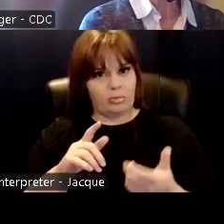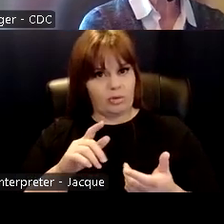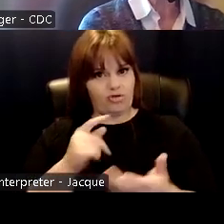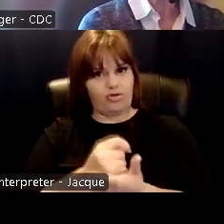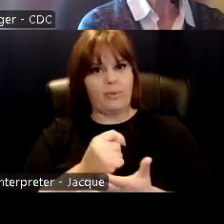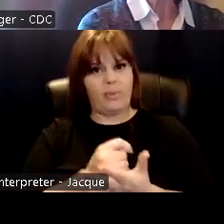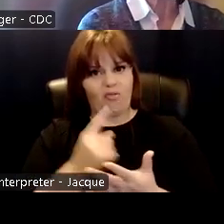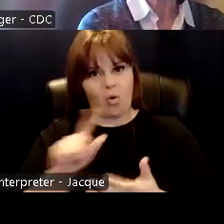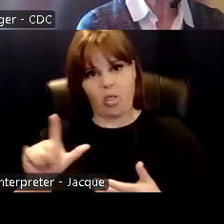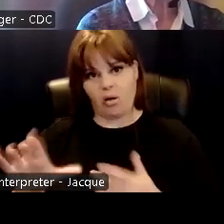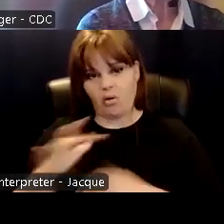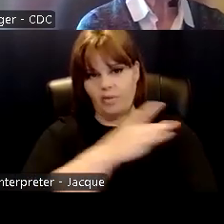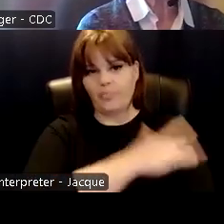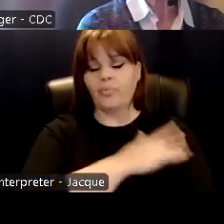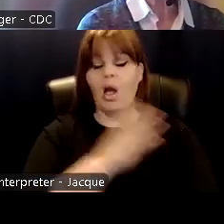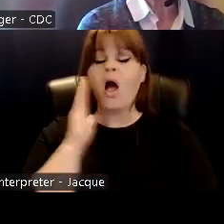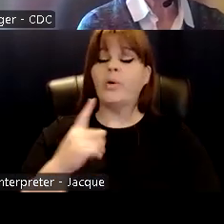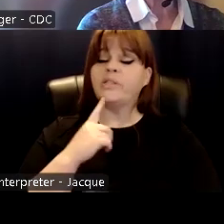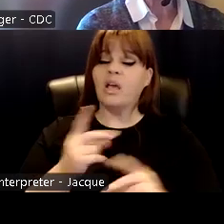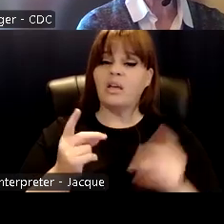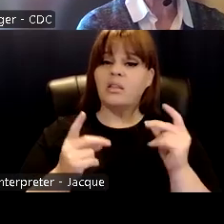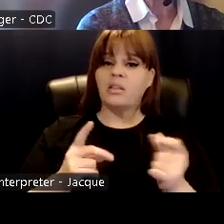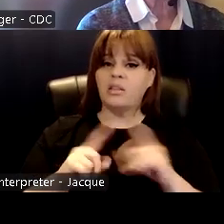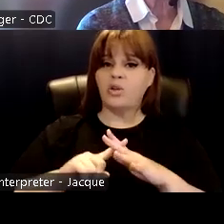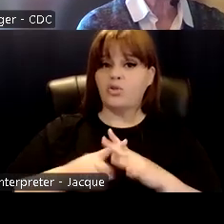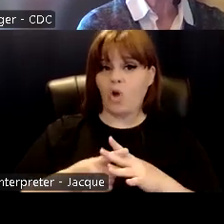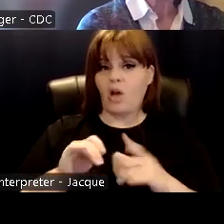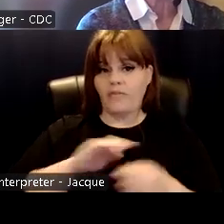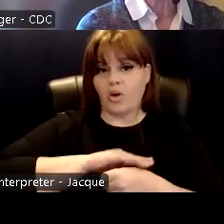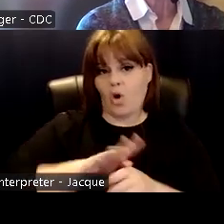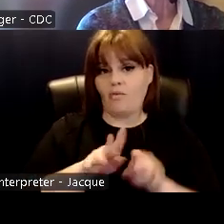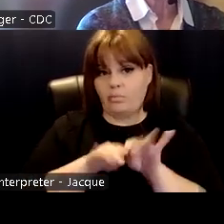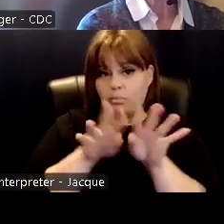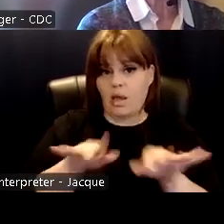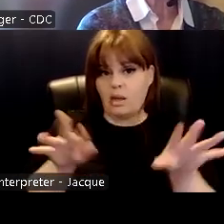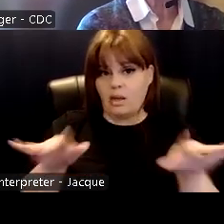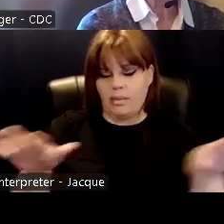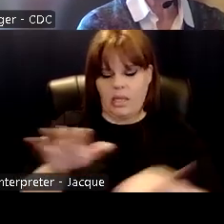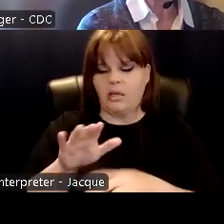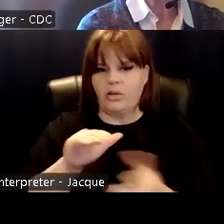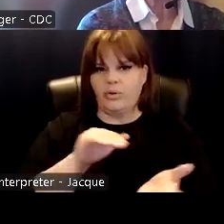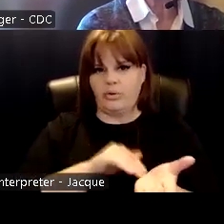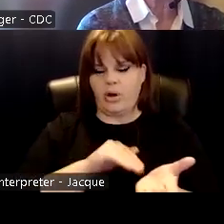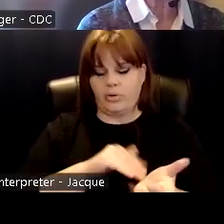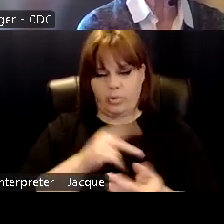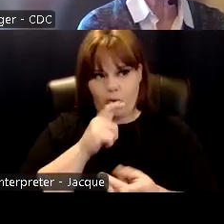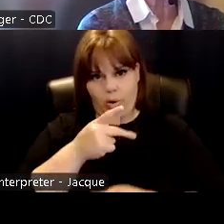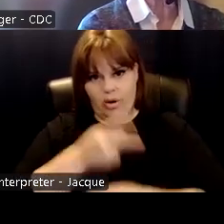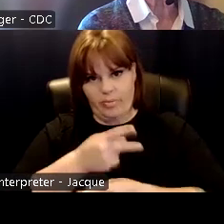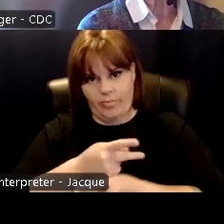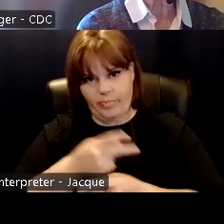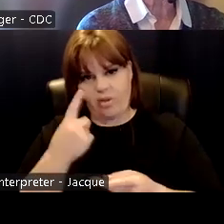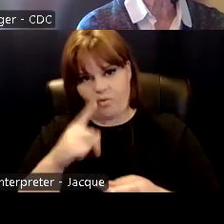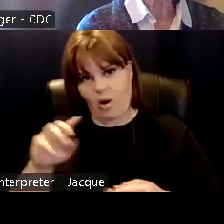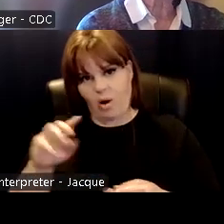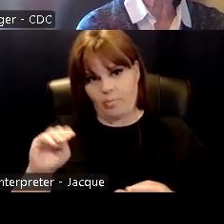I will say at the onset of the COVID pandemic, clinicians caring for patients with